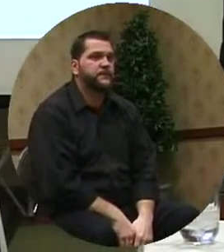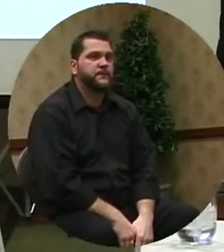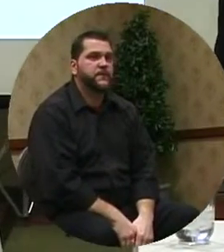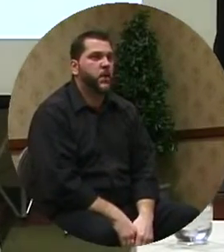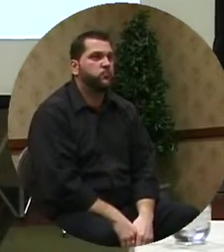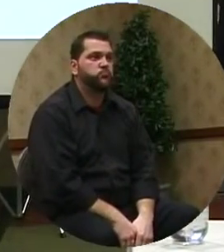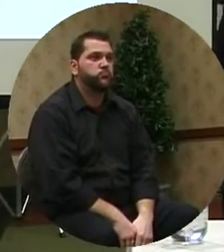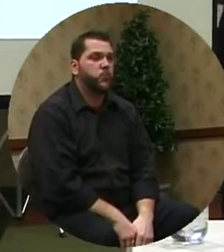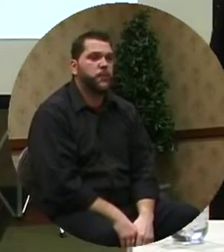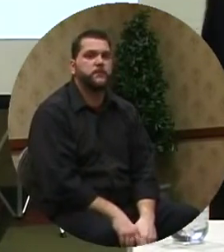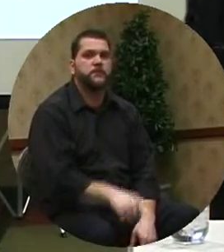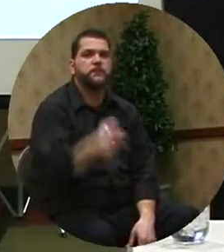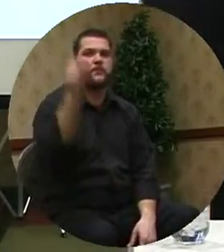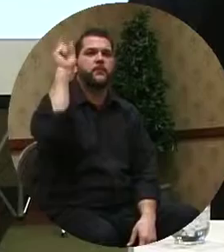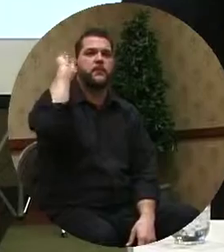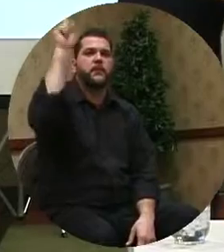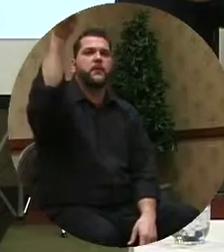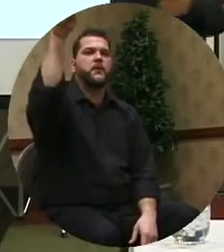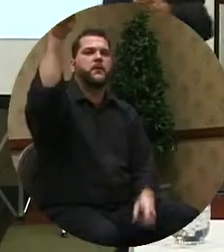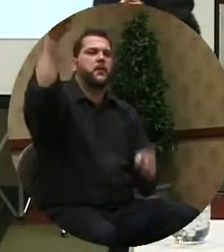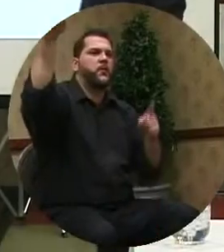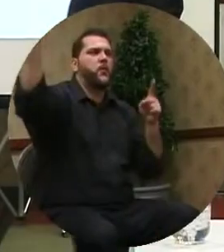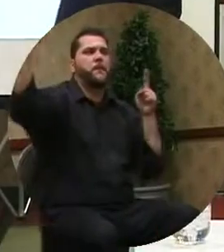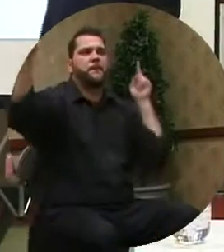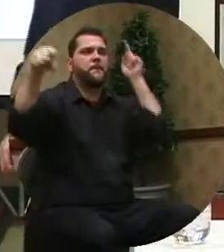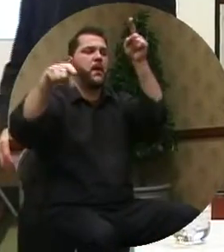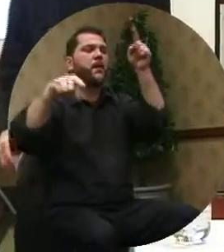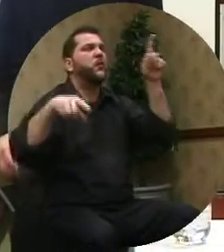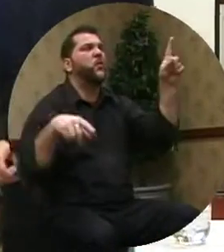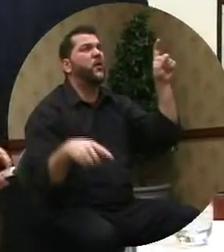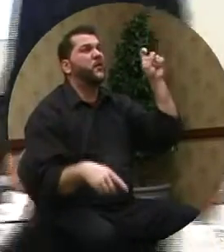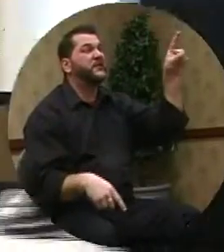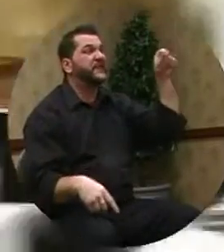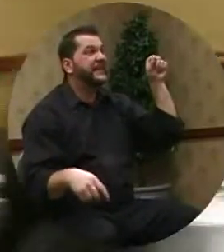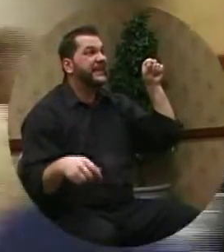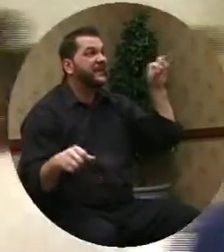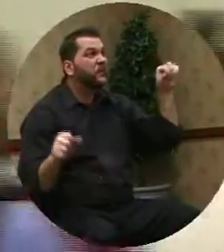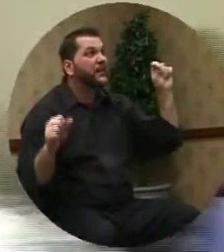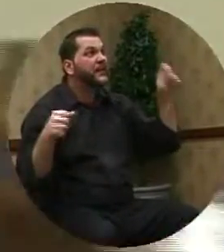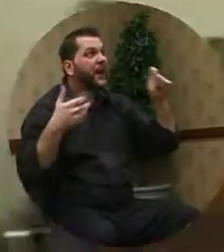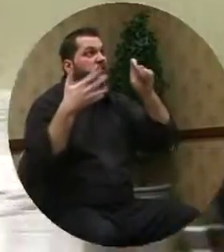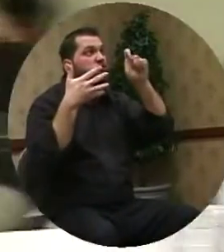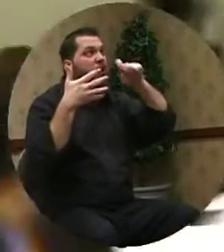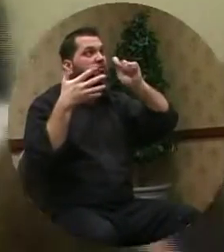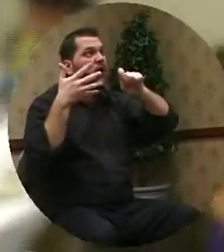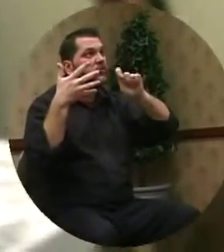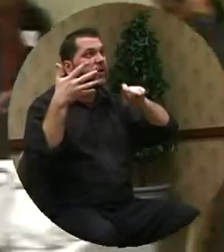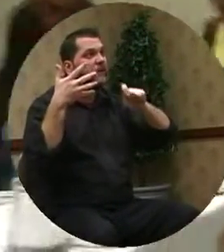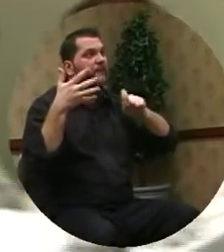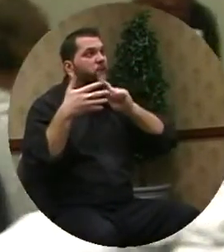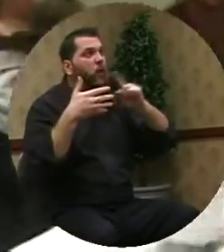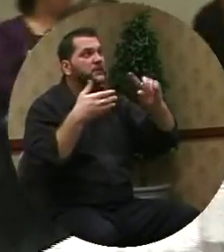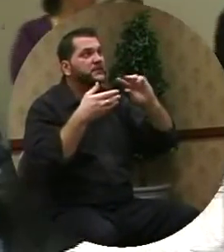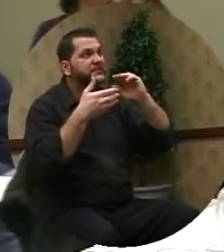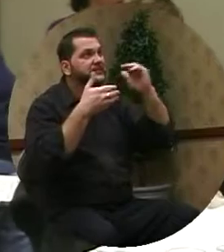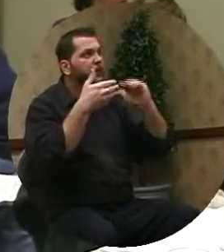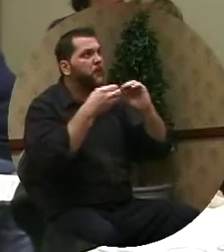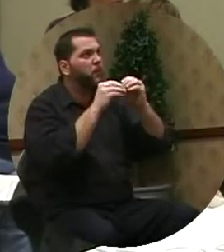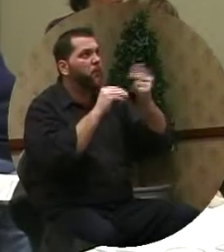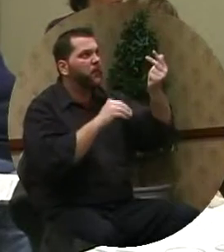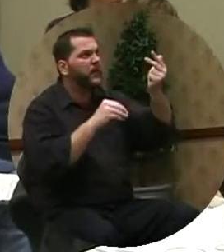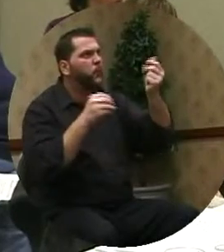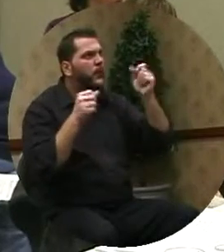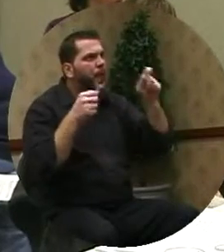Okay. Yes? One question we had is that if we're allowed to check off multiple things in step 3, multiple behaviors,